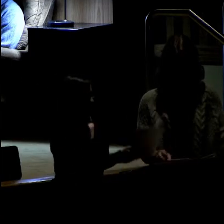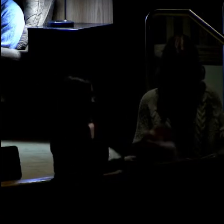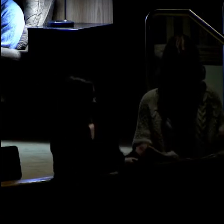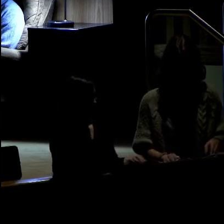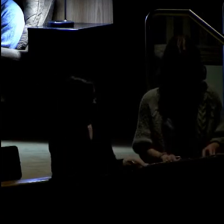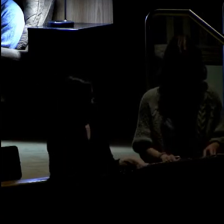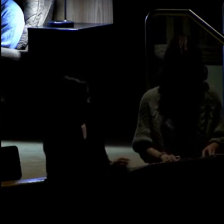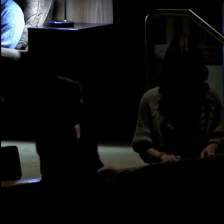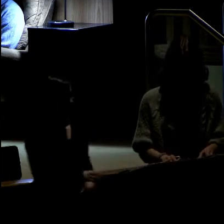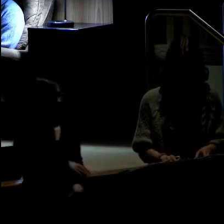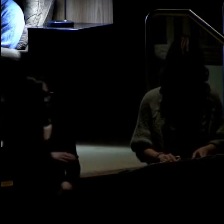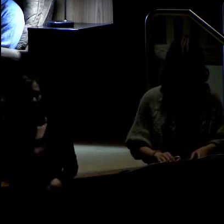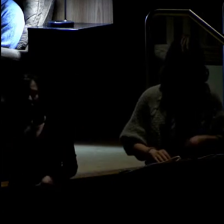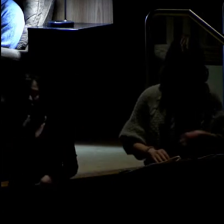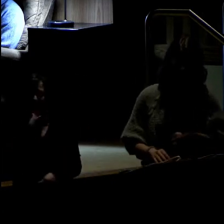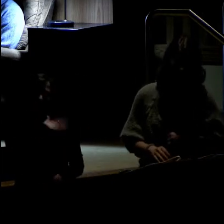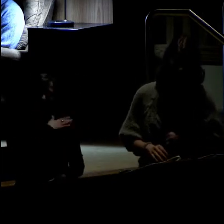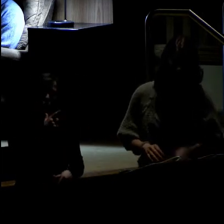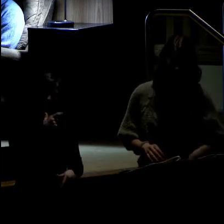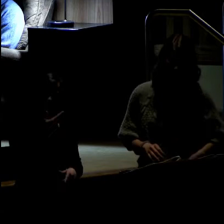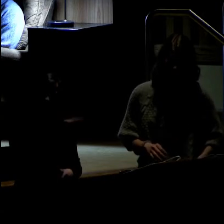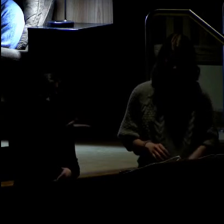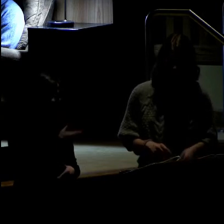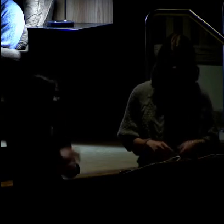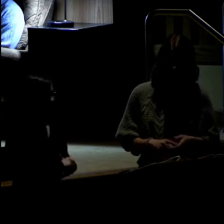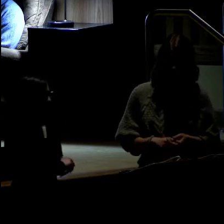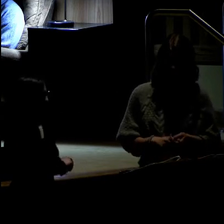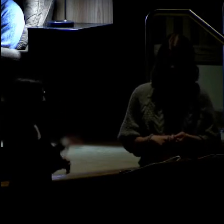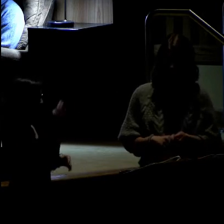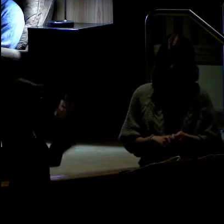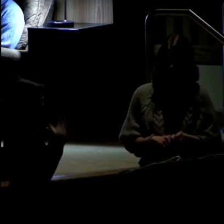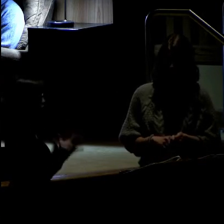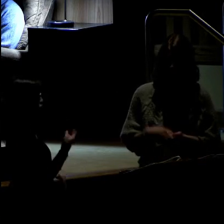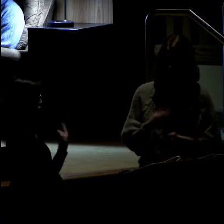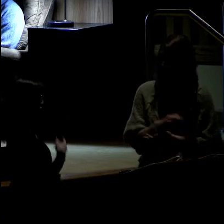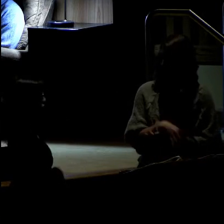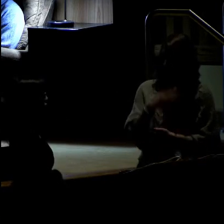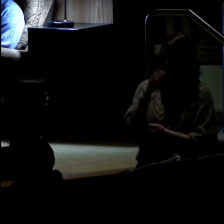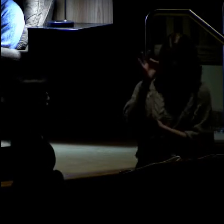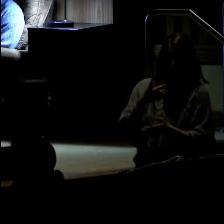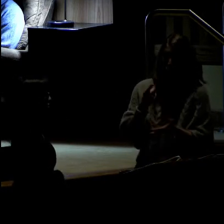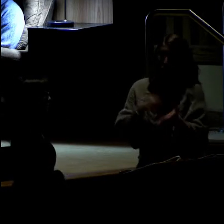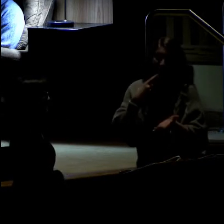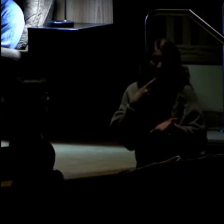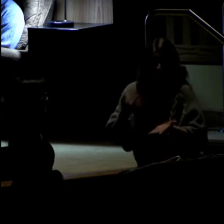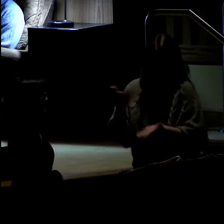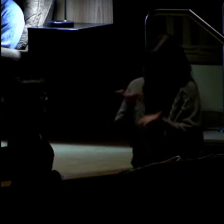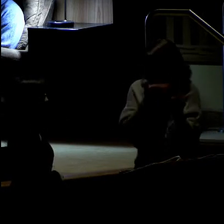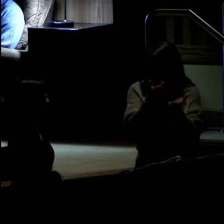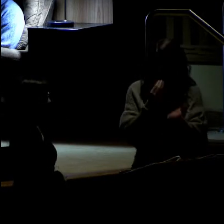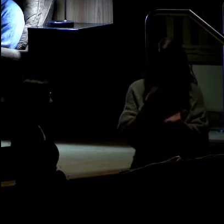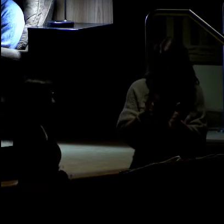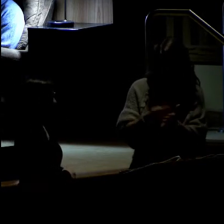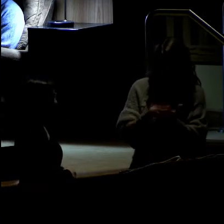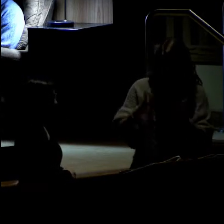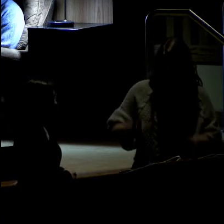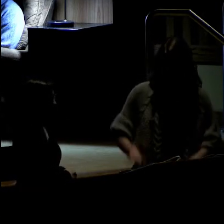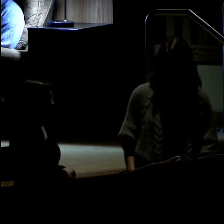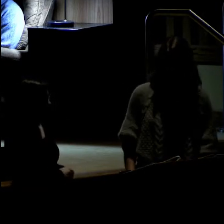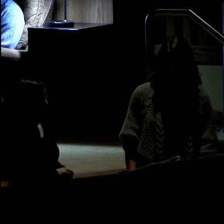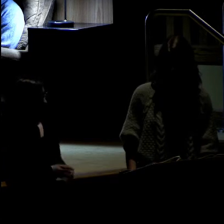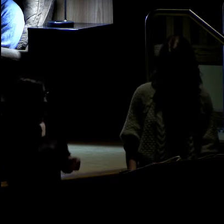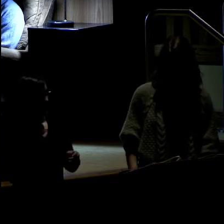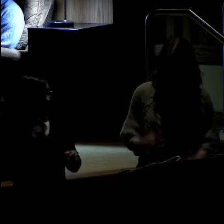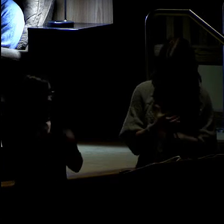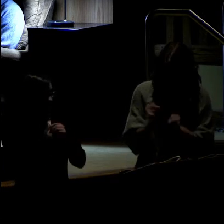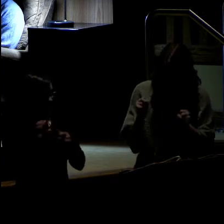Who was it, Mom? Who was at the door? Pastor Thomas. Pastor Thomas? What did he say? Did he deliver the money yet? Did the needy family get